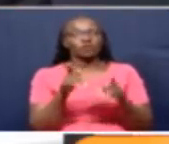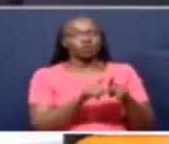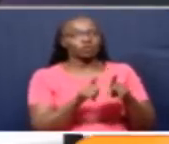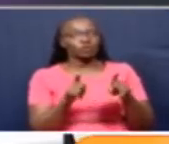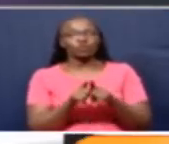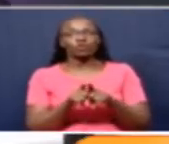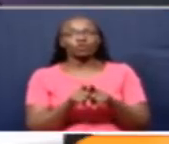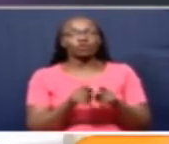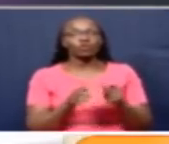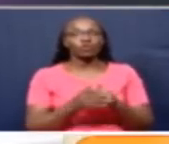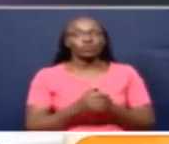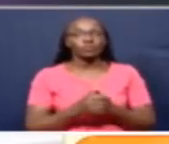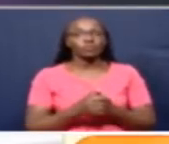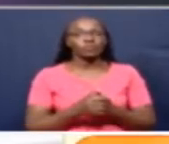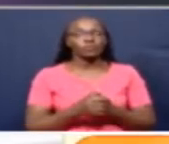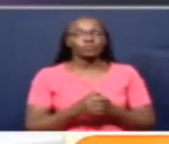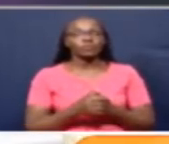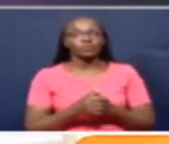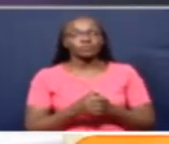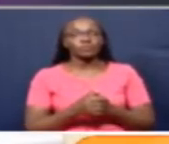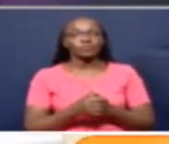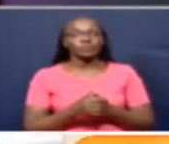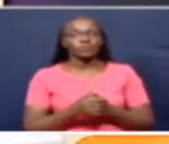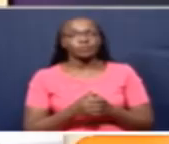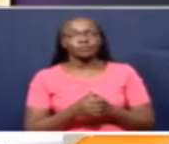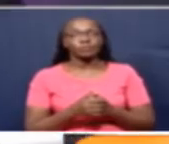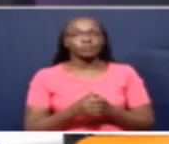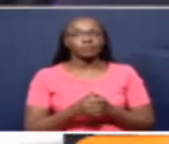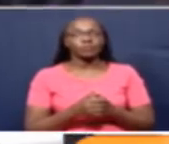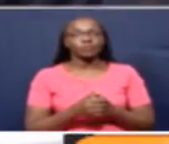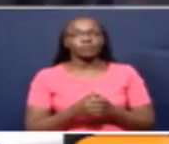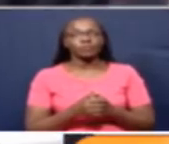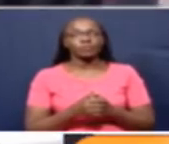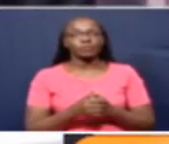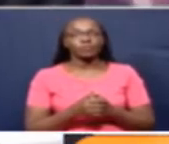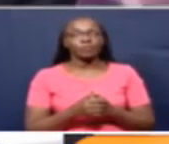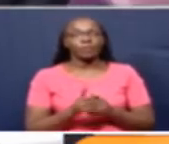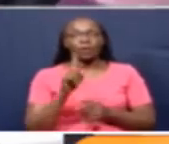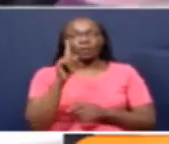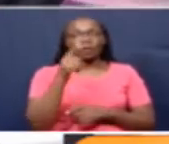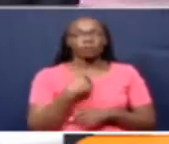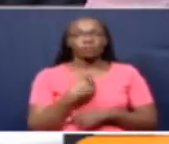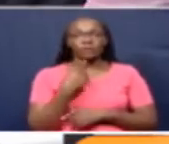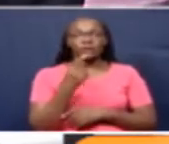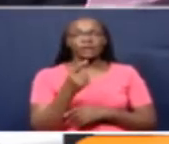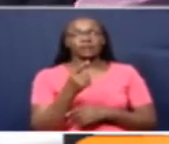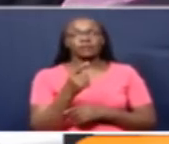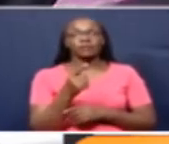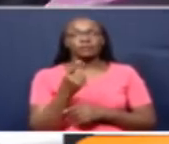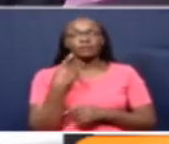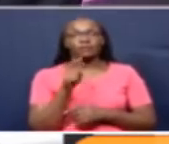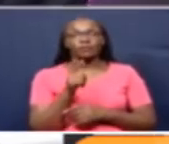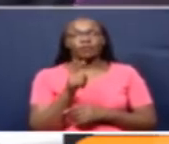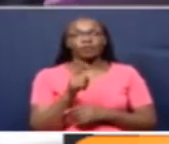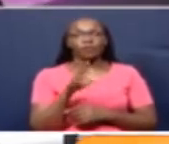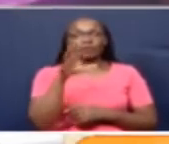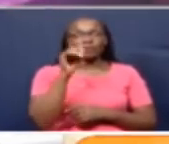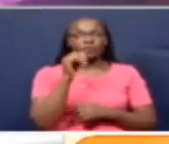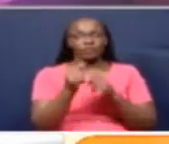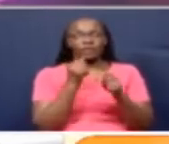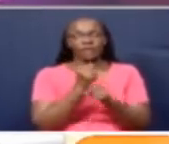wants to do the song. Which song? The one I told you, it was done about 50 years